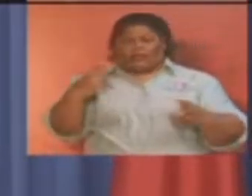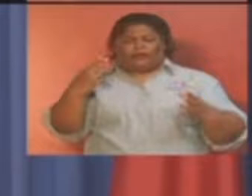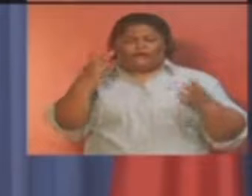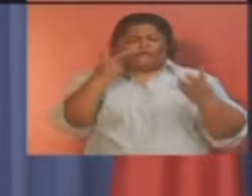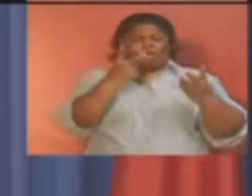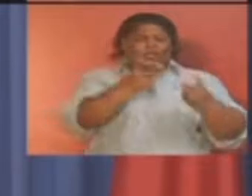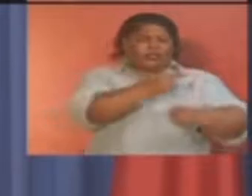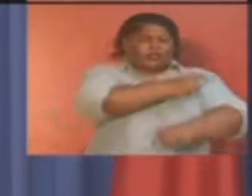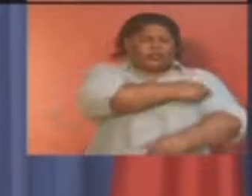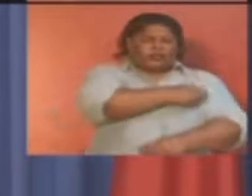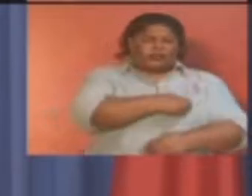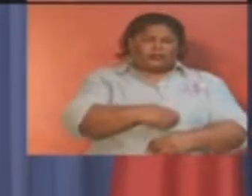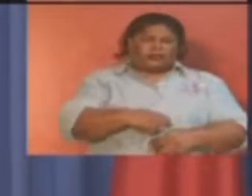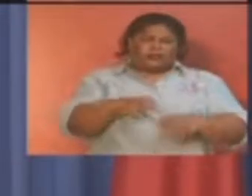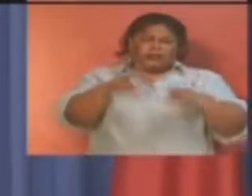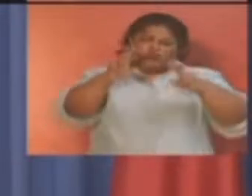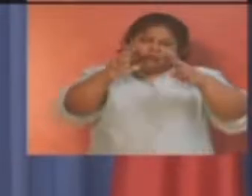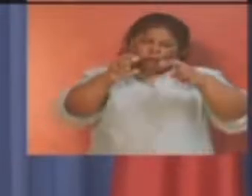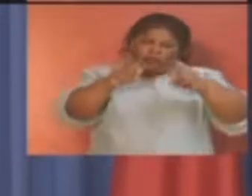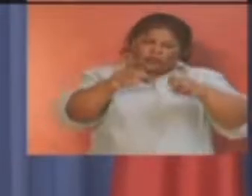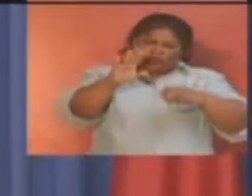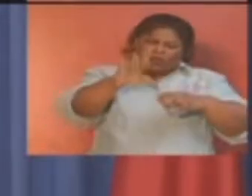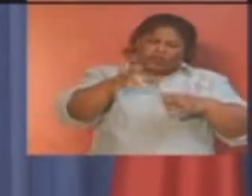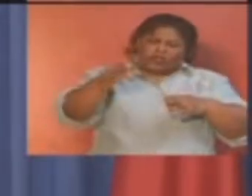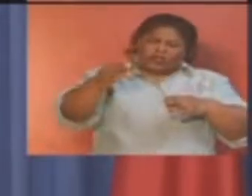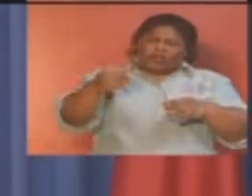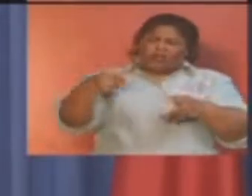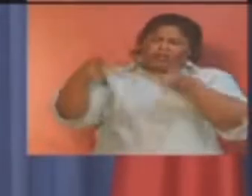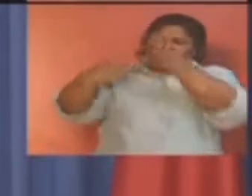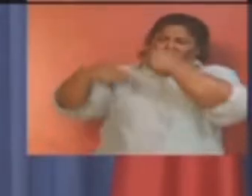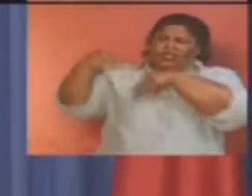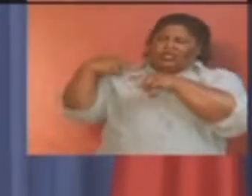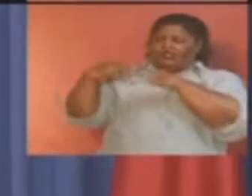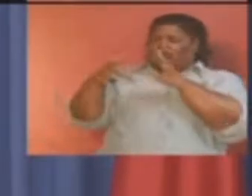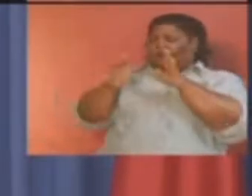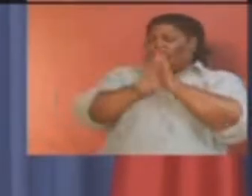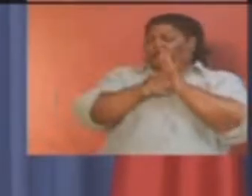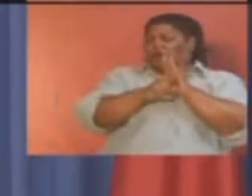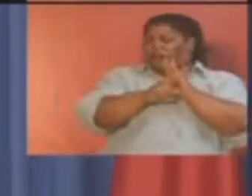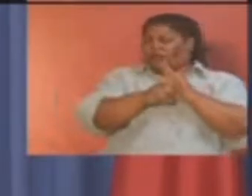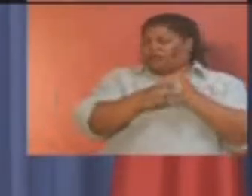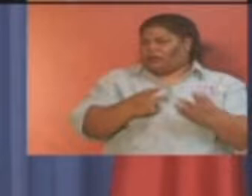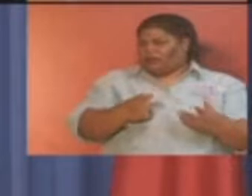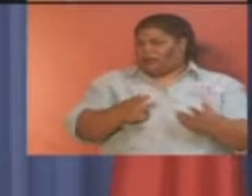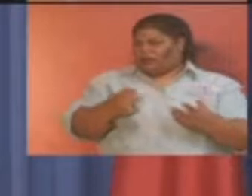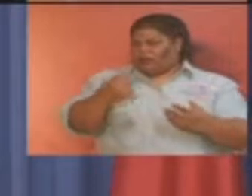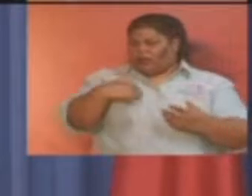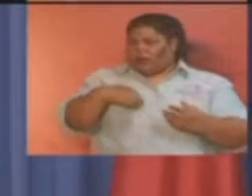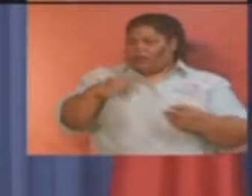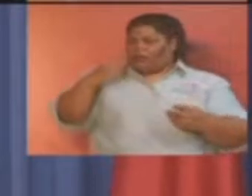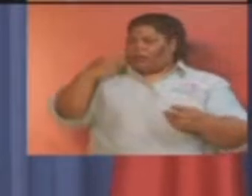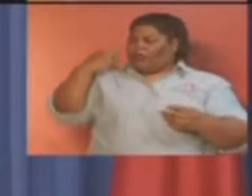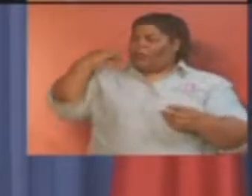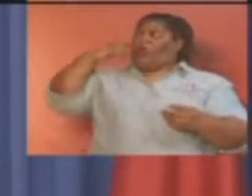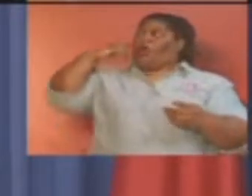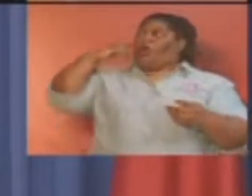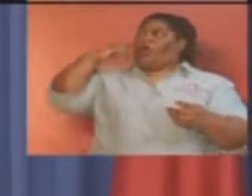histories, we are finding out what we do not want to